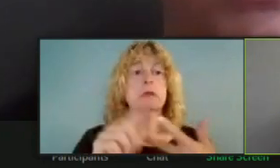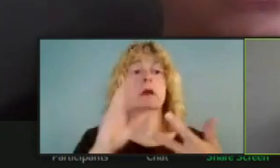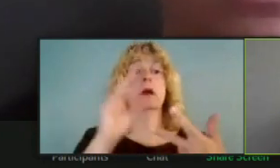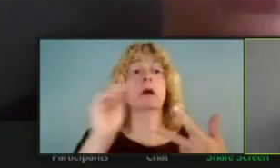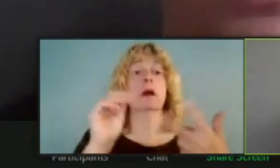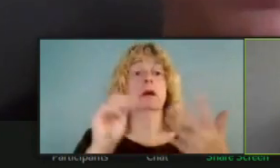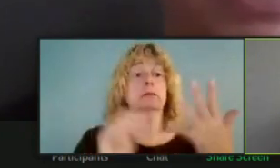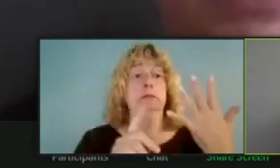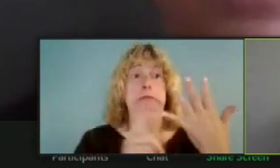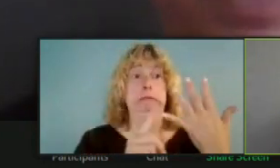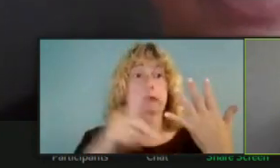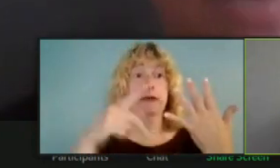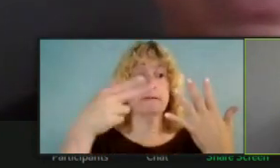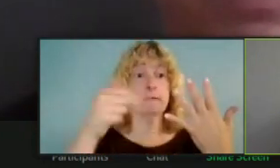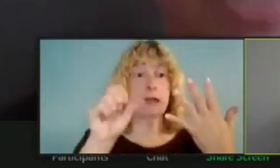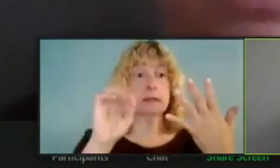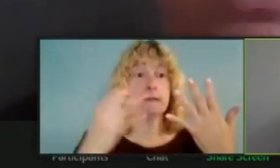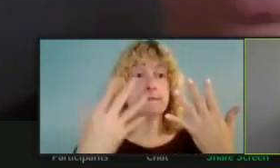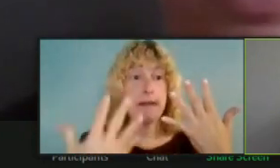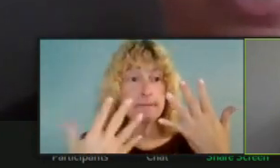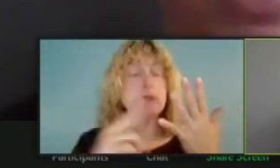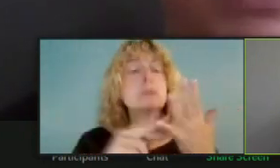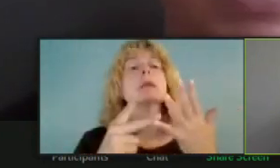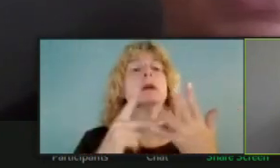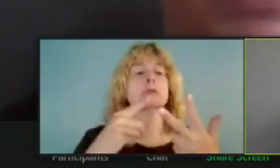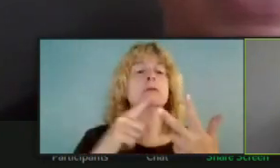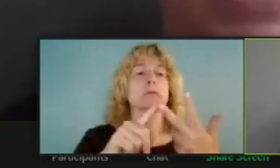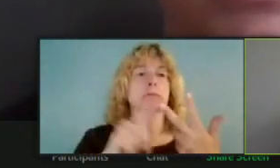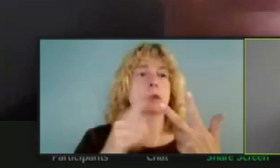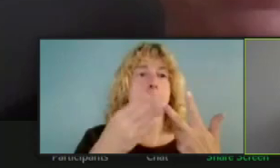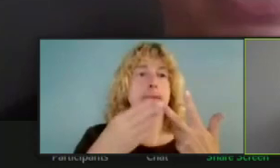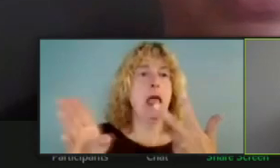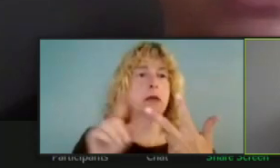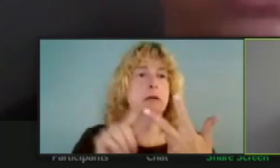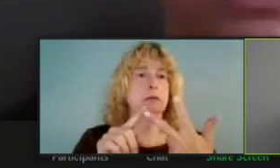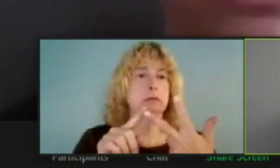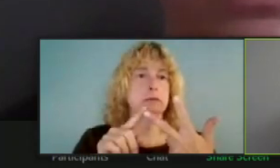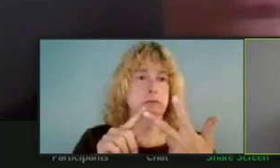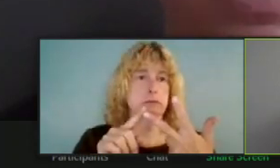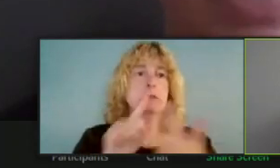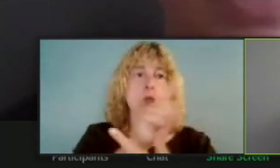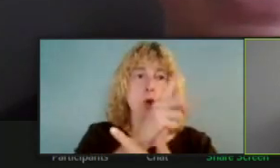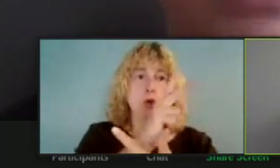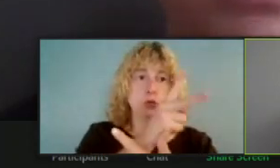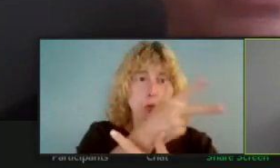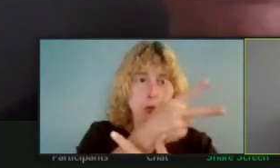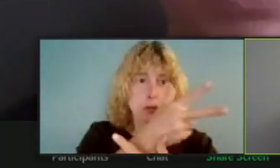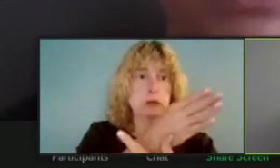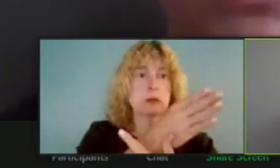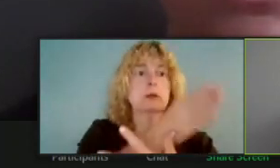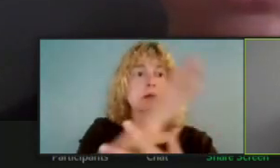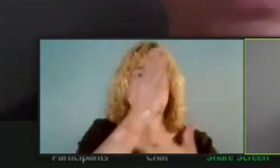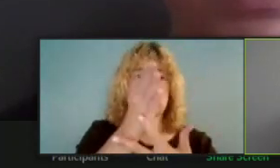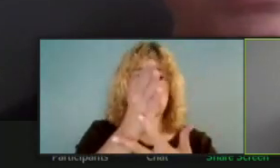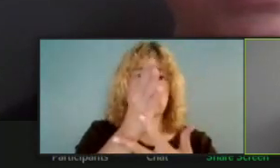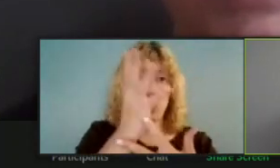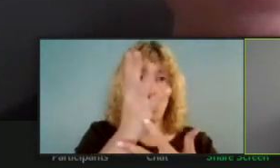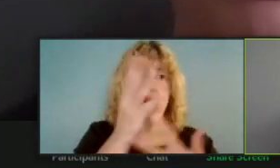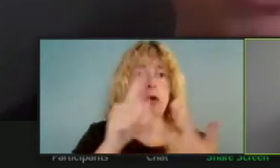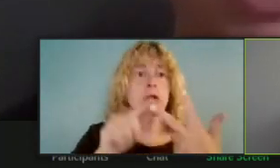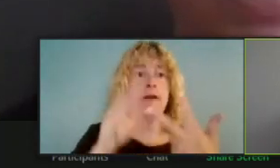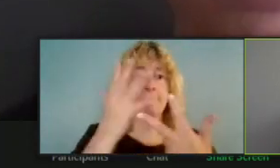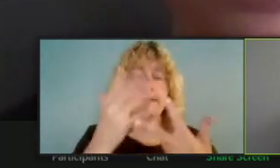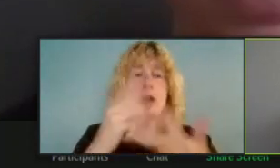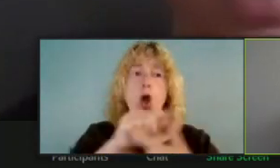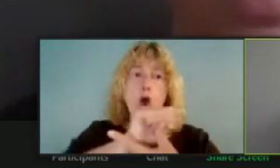Those plans have to be adopted by the school board and submitted to the state